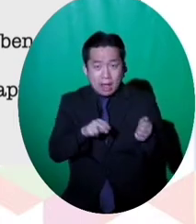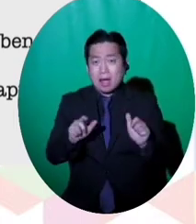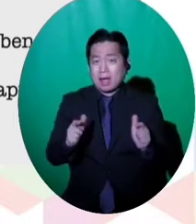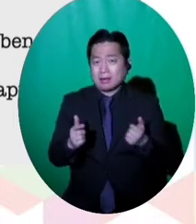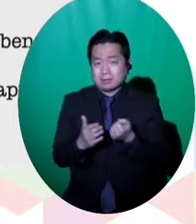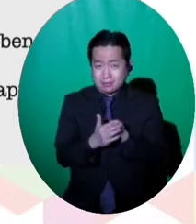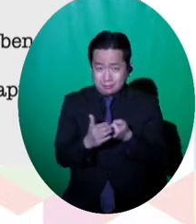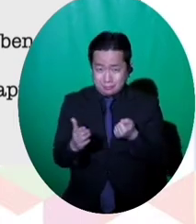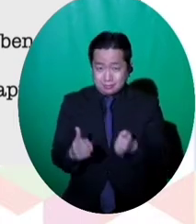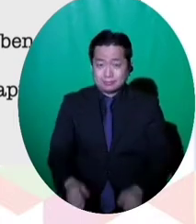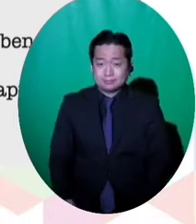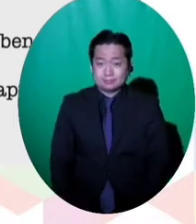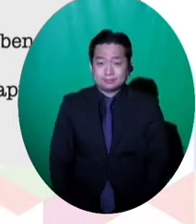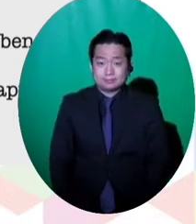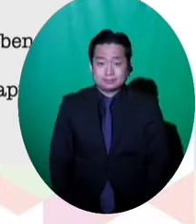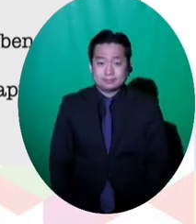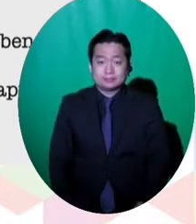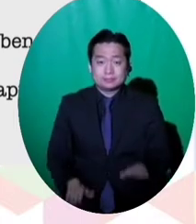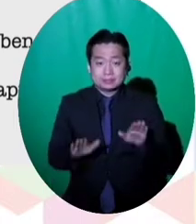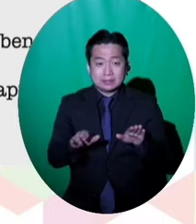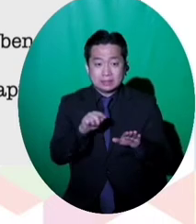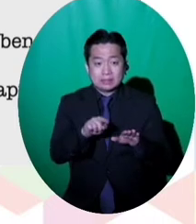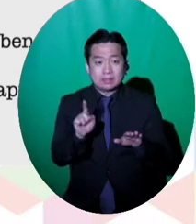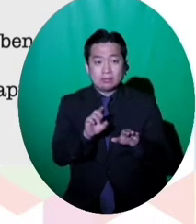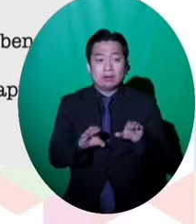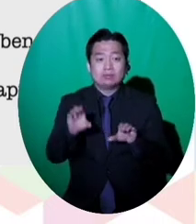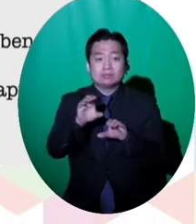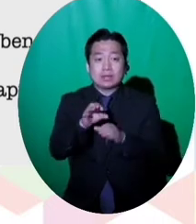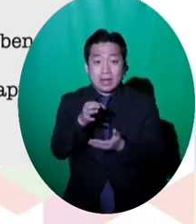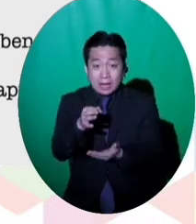important distinctive feature is that care provision has